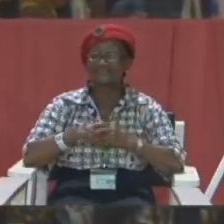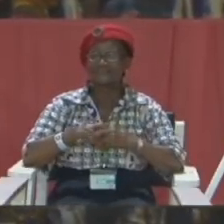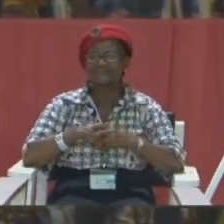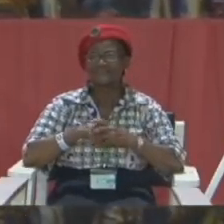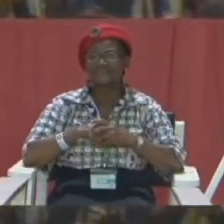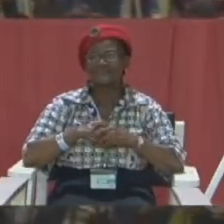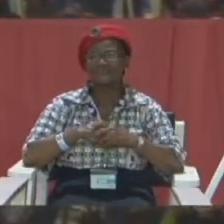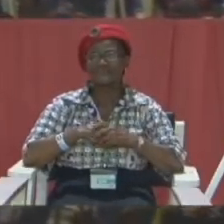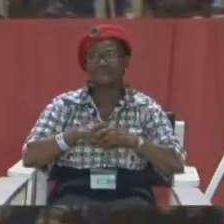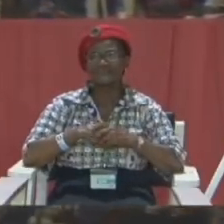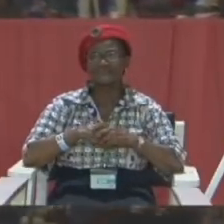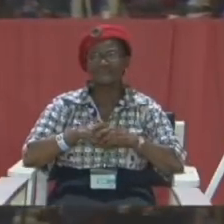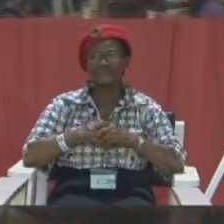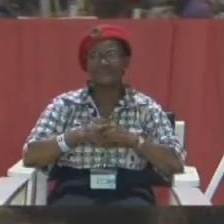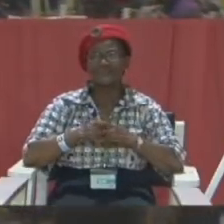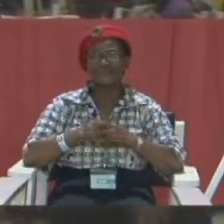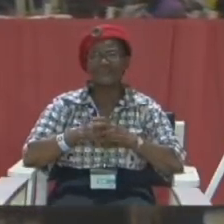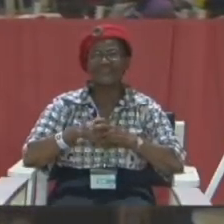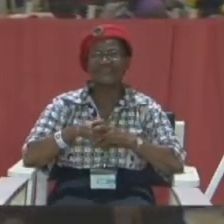Amen.